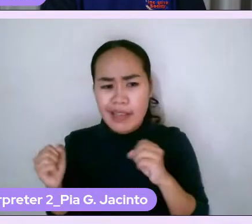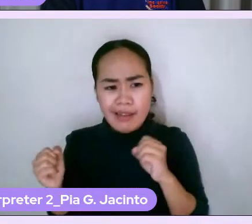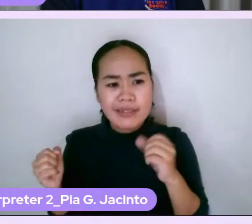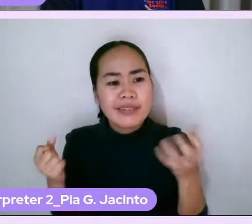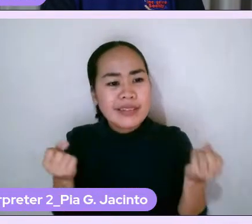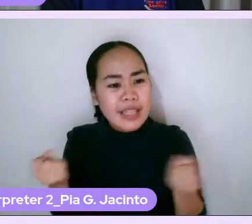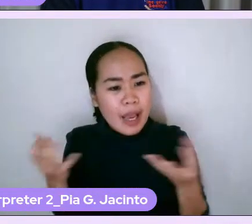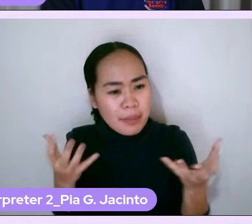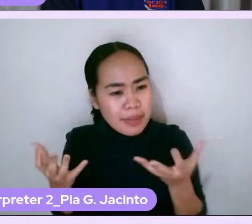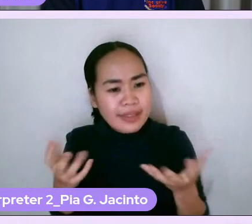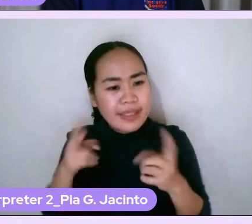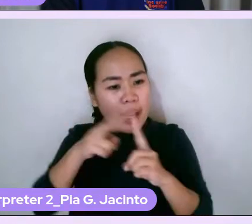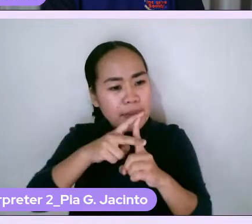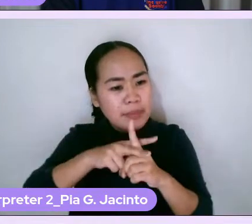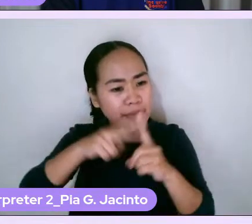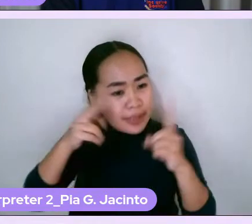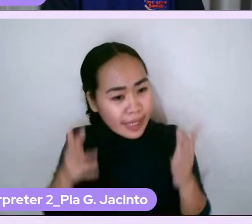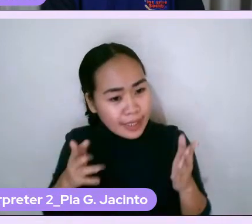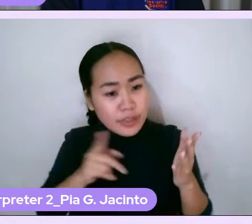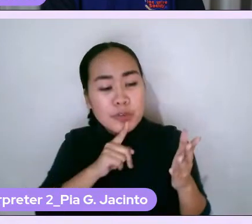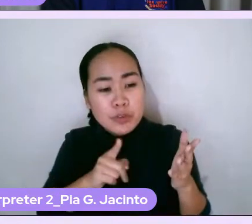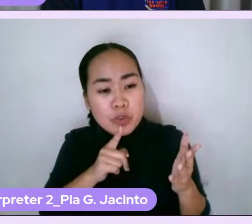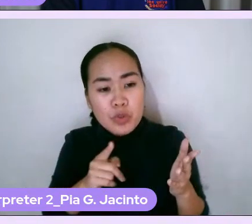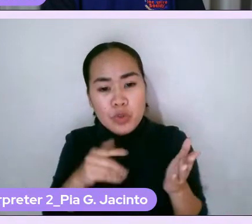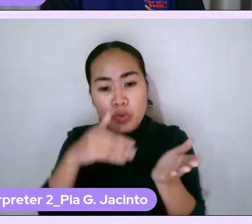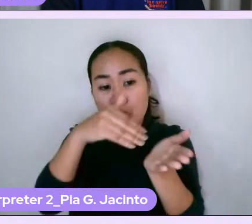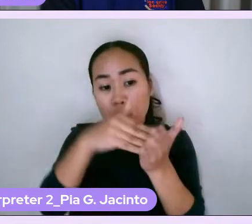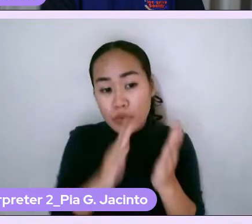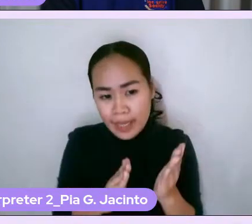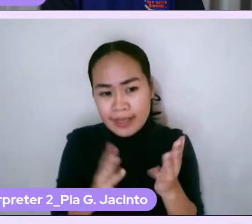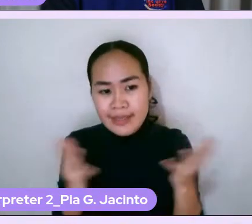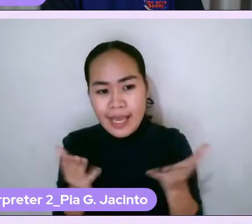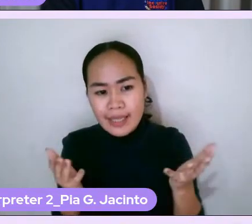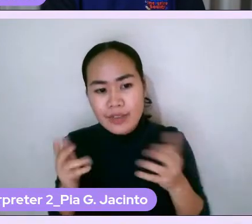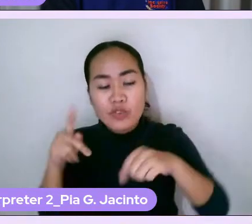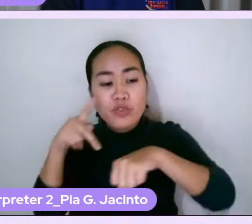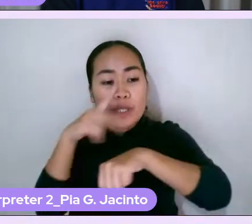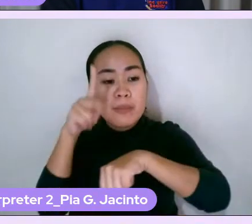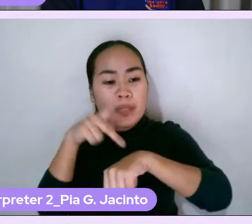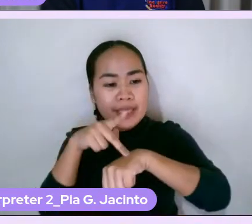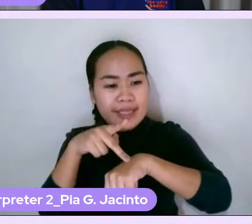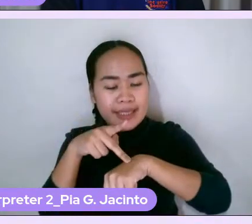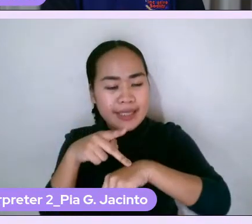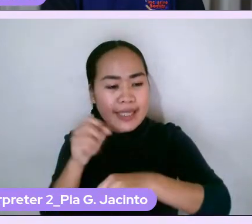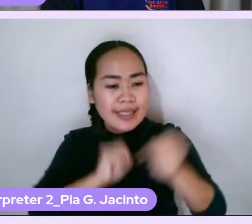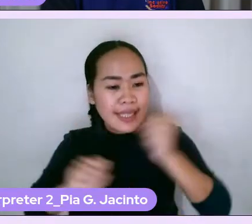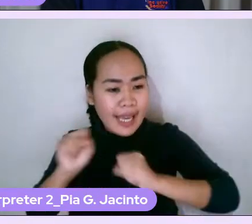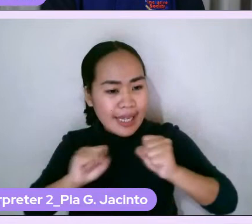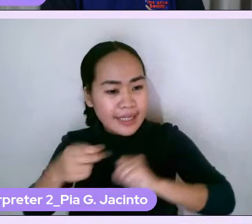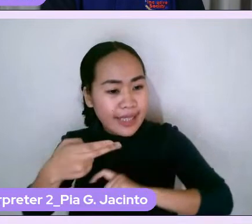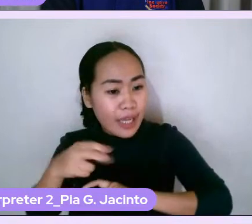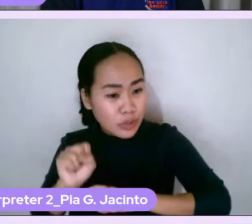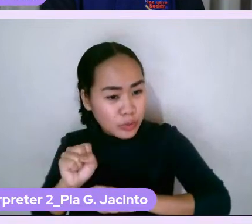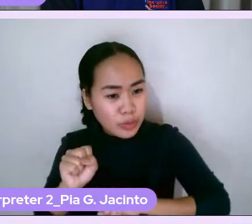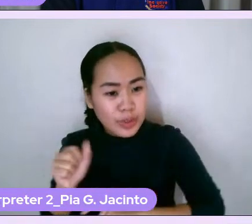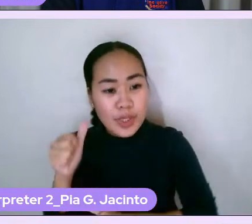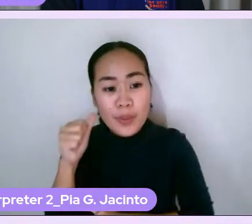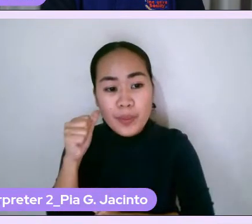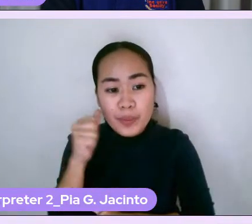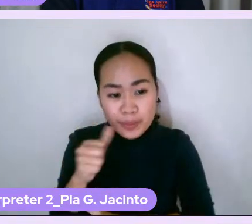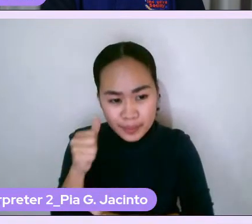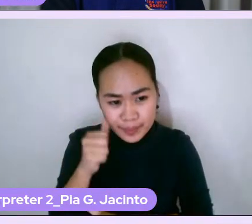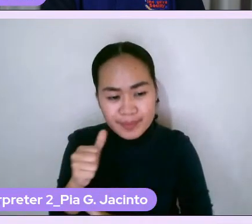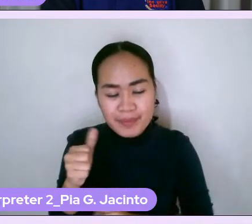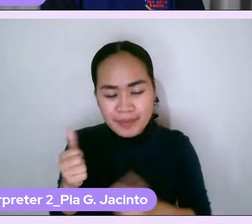na applicants and also students and also from Philippine Science High School na mga ladies and girls